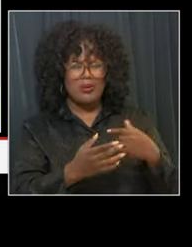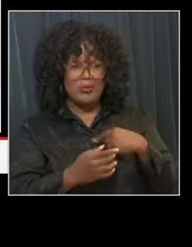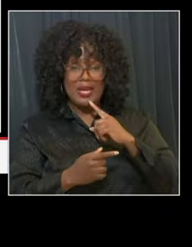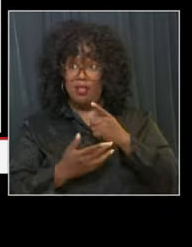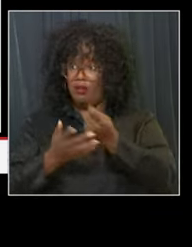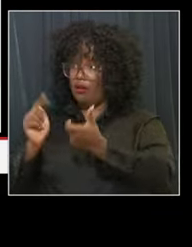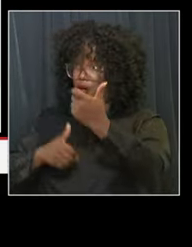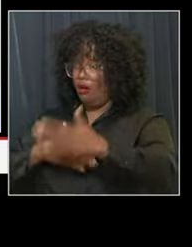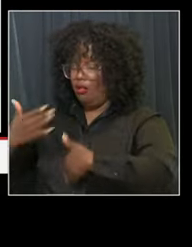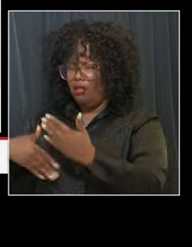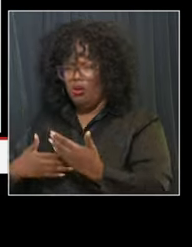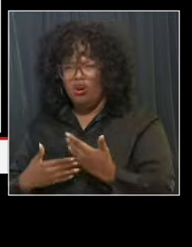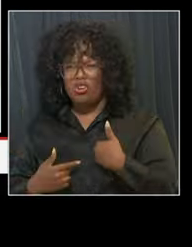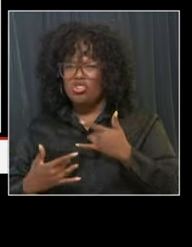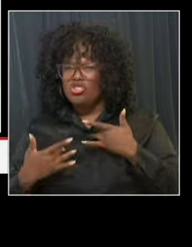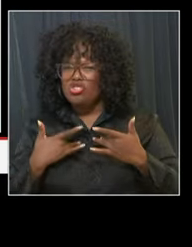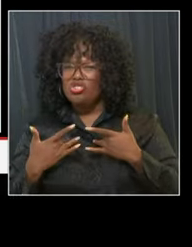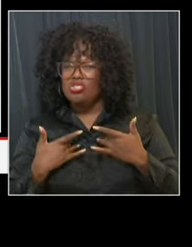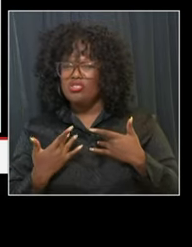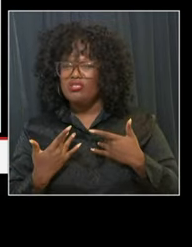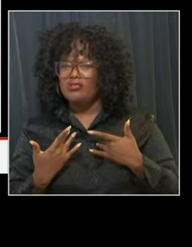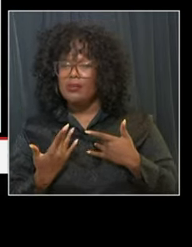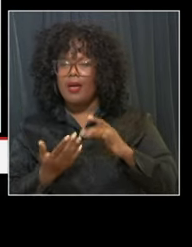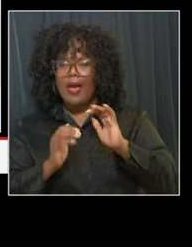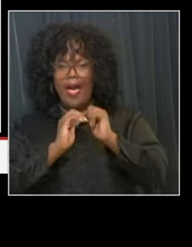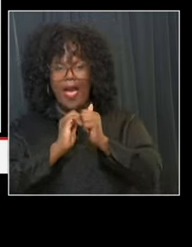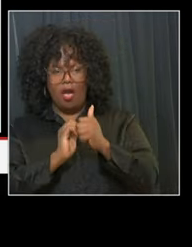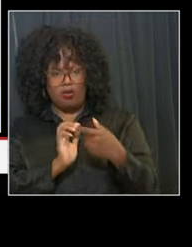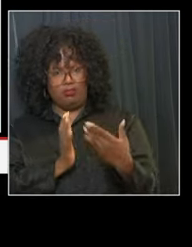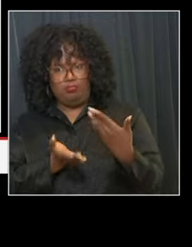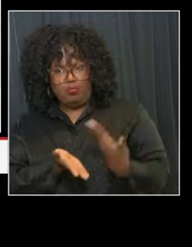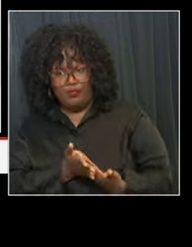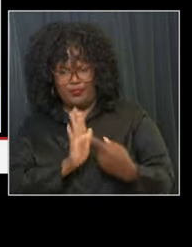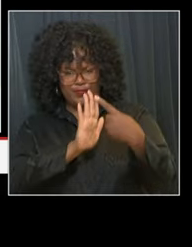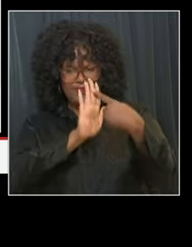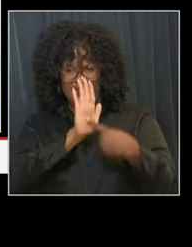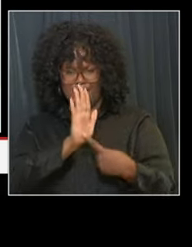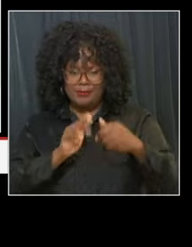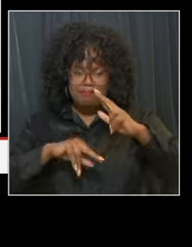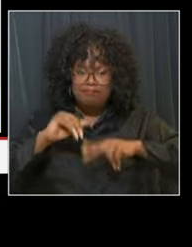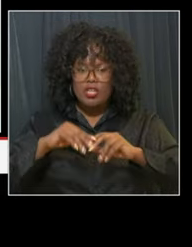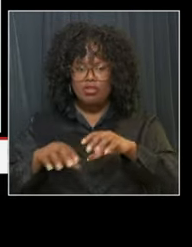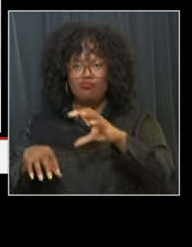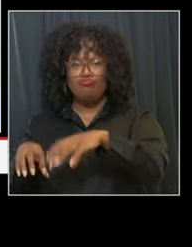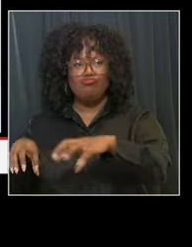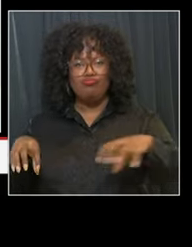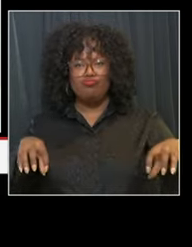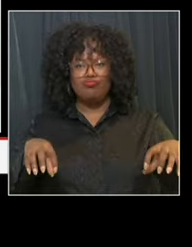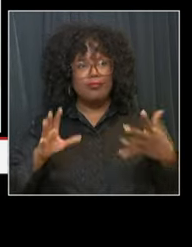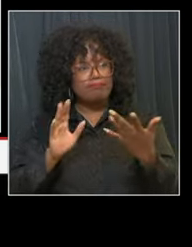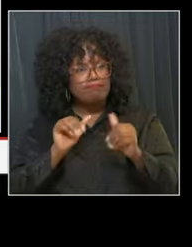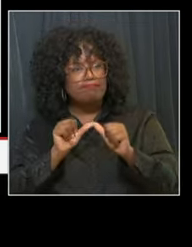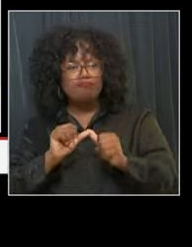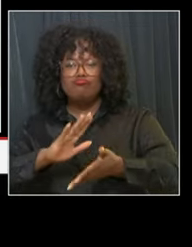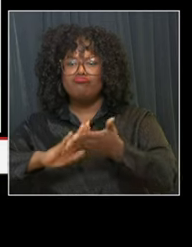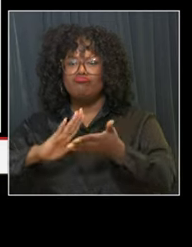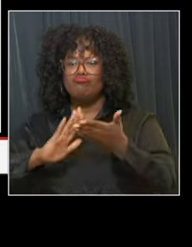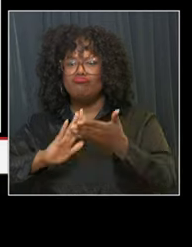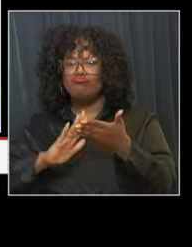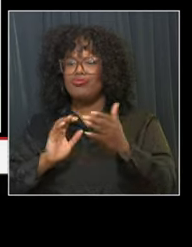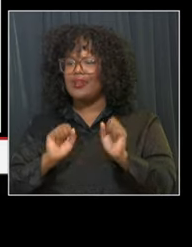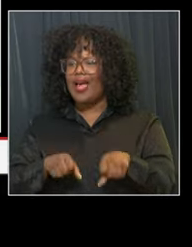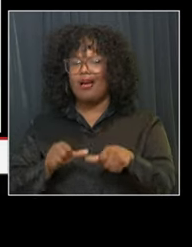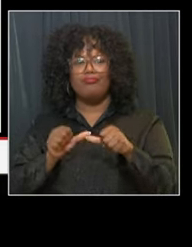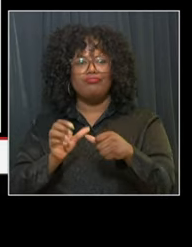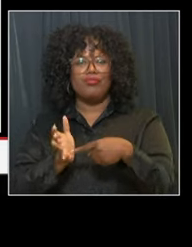help finance affordable housing, maintain and lower utility costs to maintain that affordability. So that is a cut that's deeply concerning to